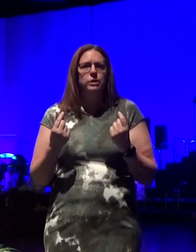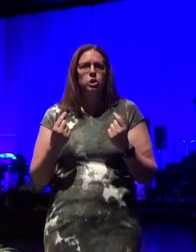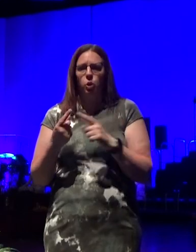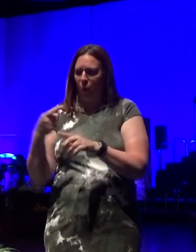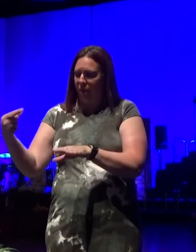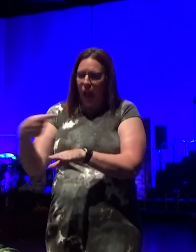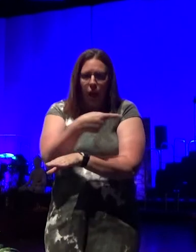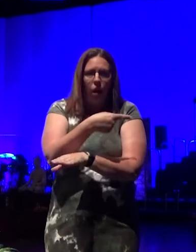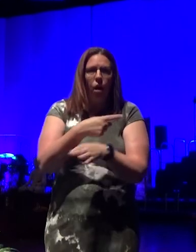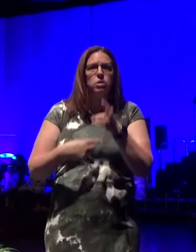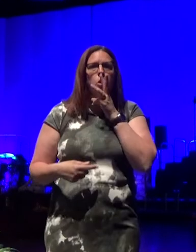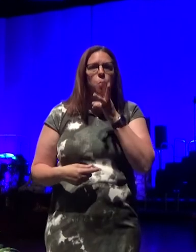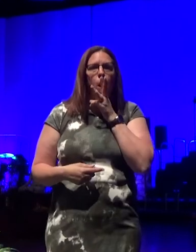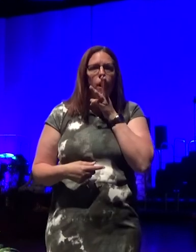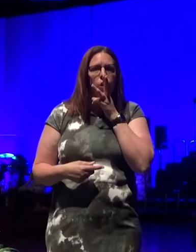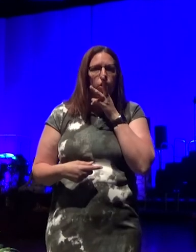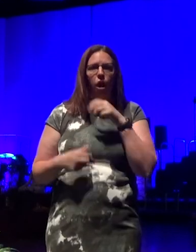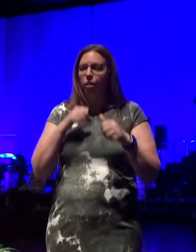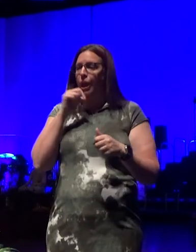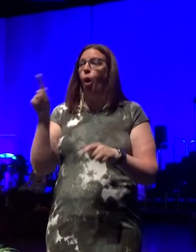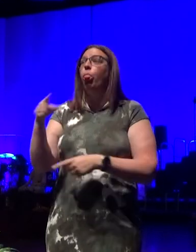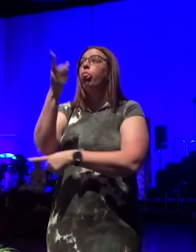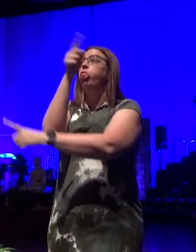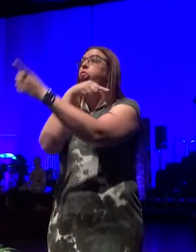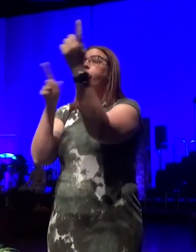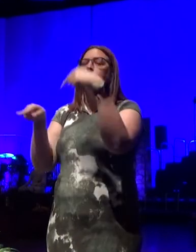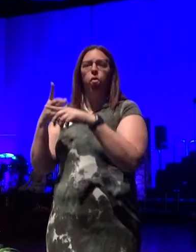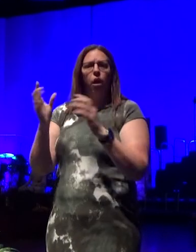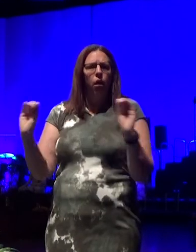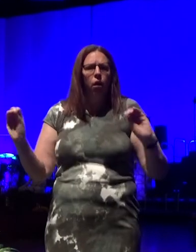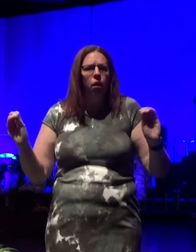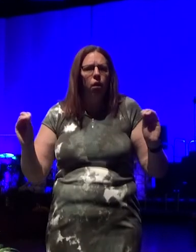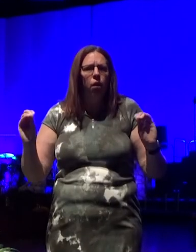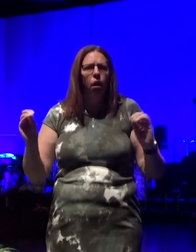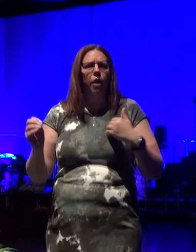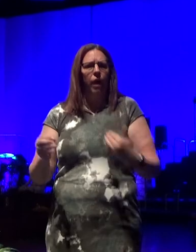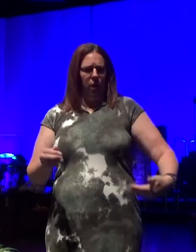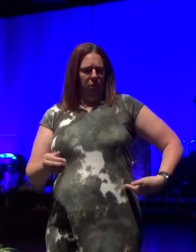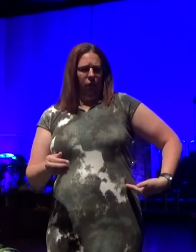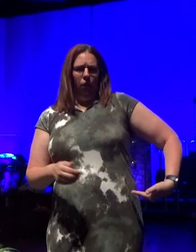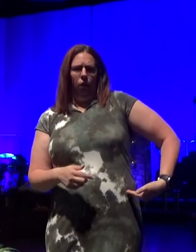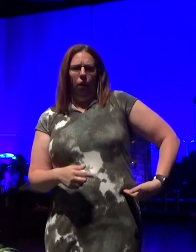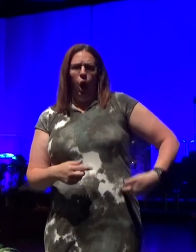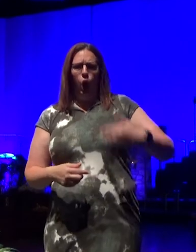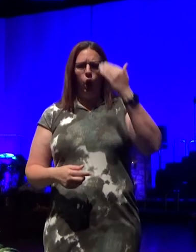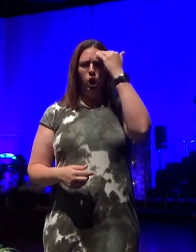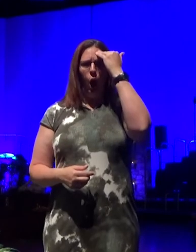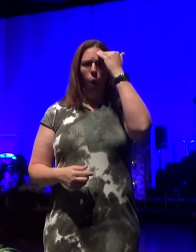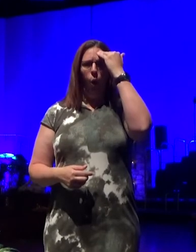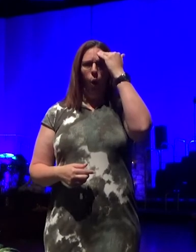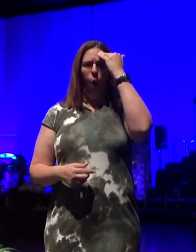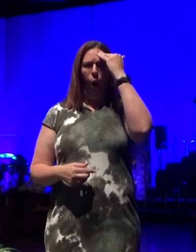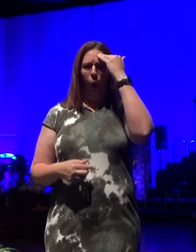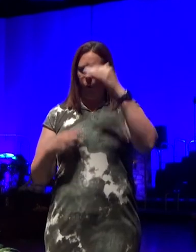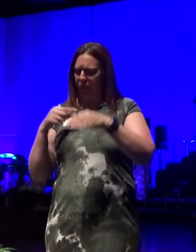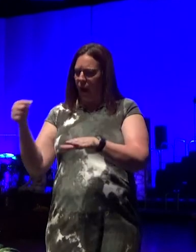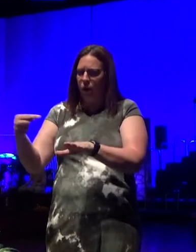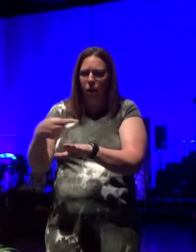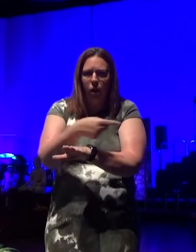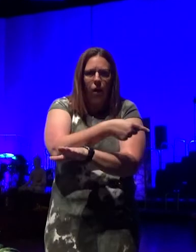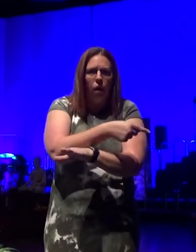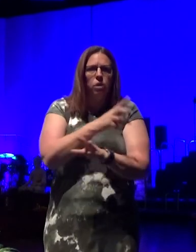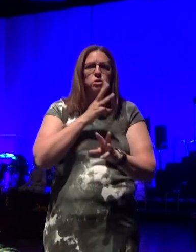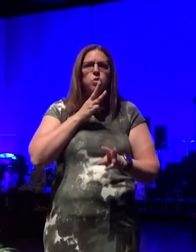lost. They're not going every which way. Each intuitively knows to move towards that water. And because